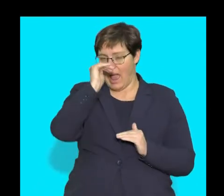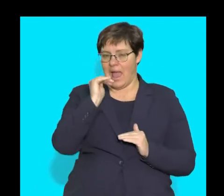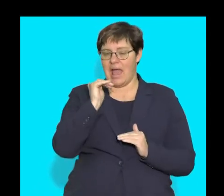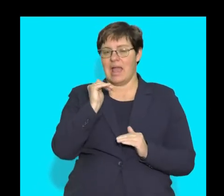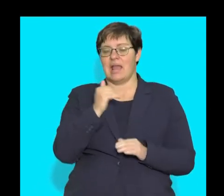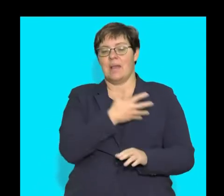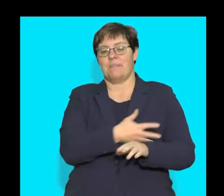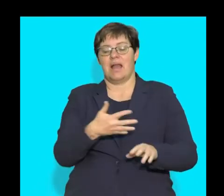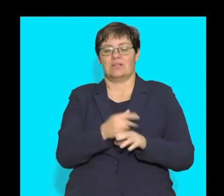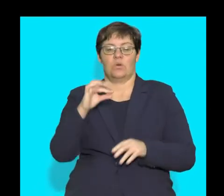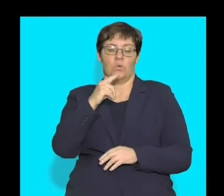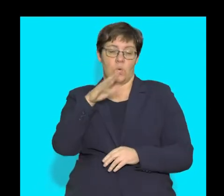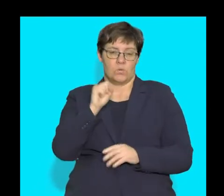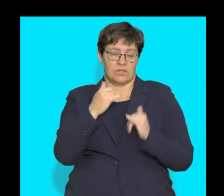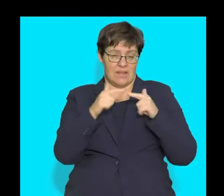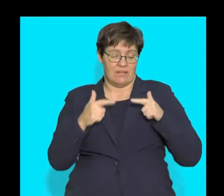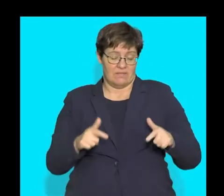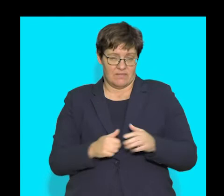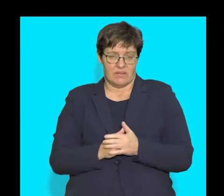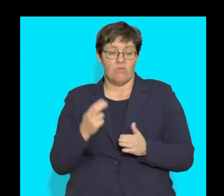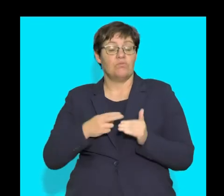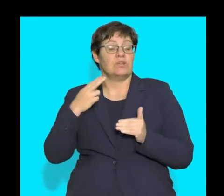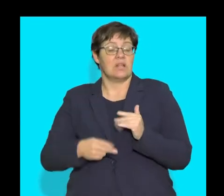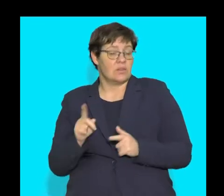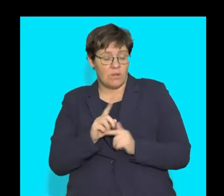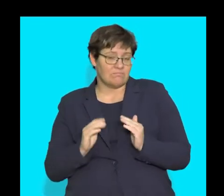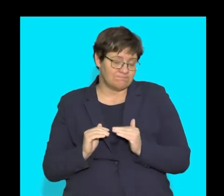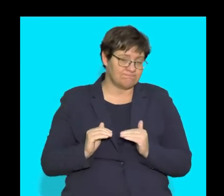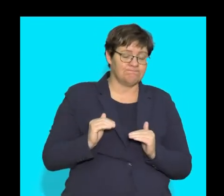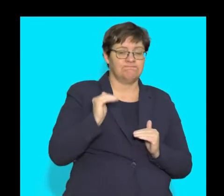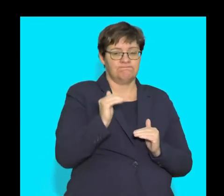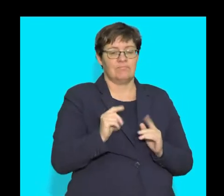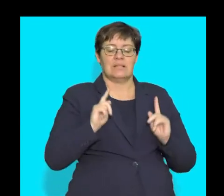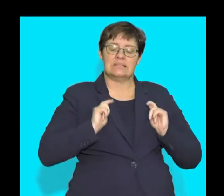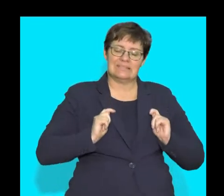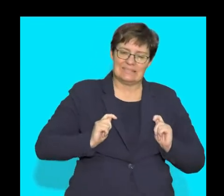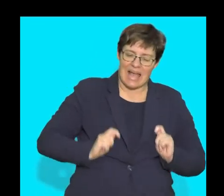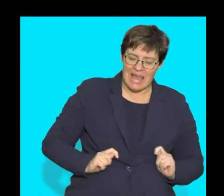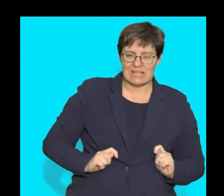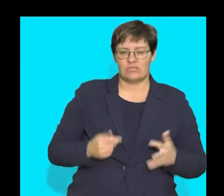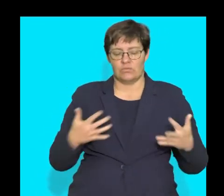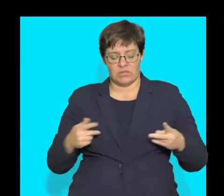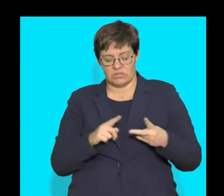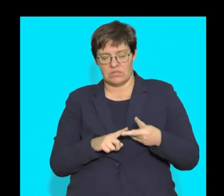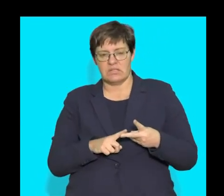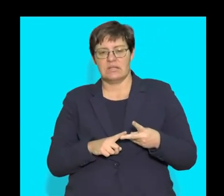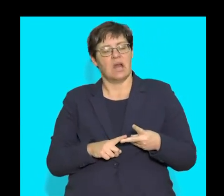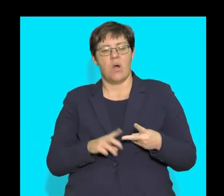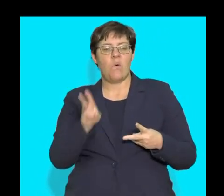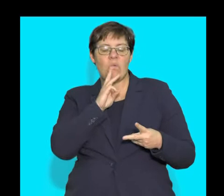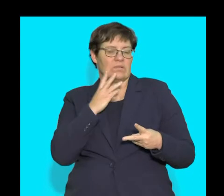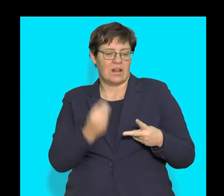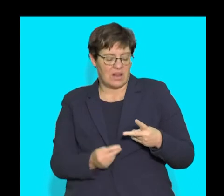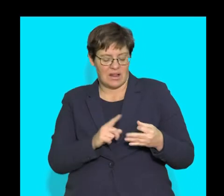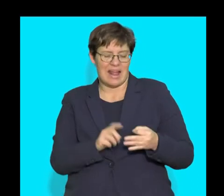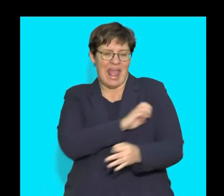or high blood glucose levels, resulting in increased fatigue, dehydration, and a lack